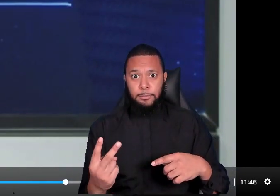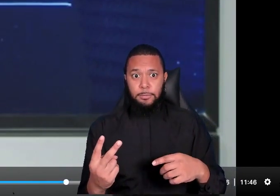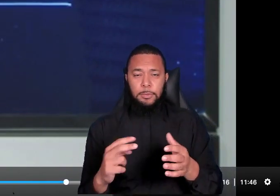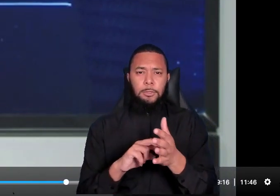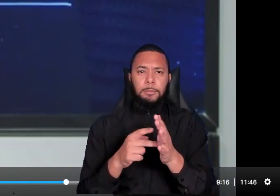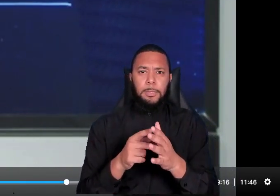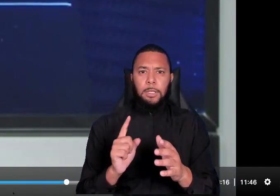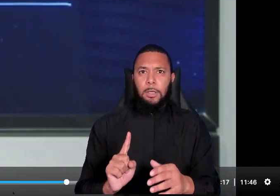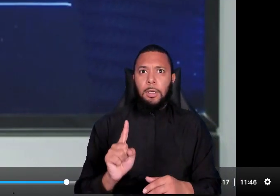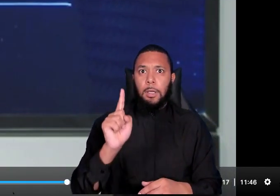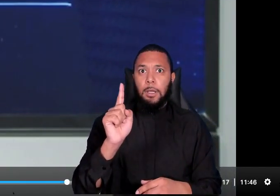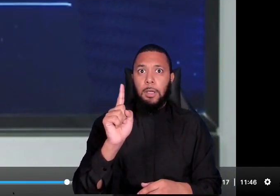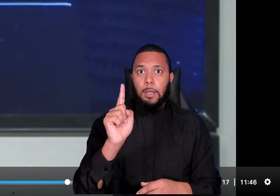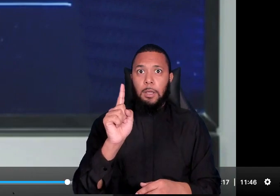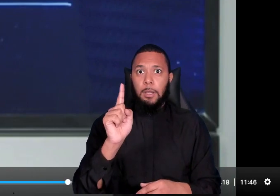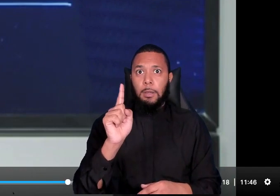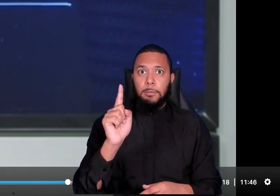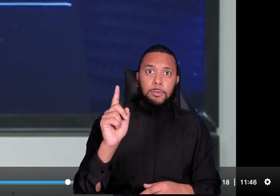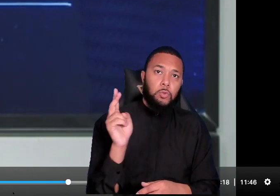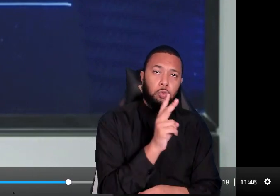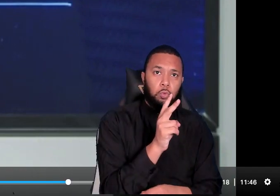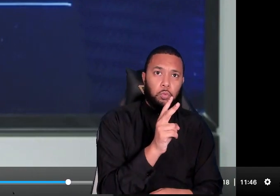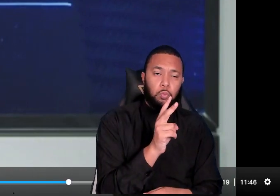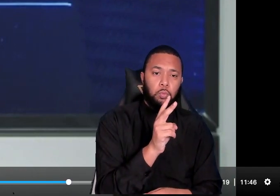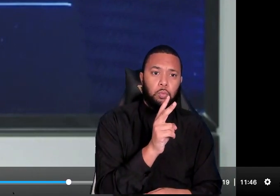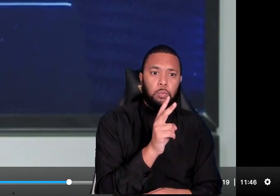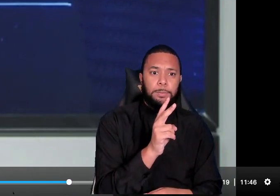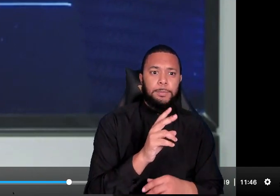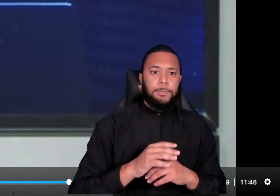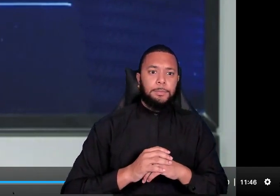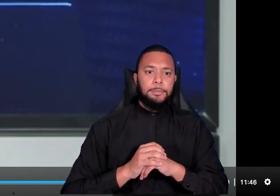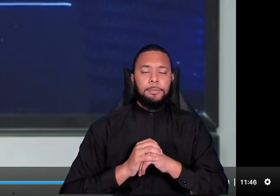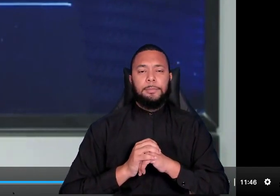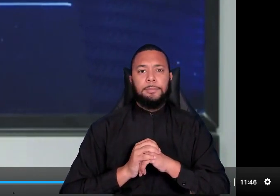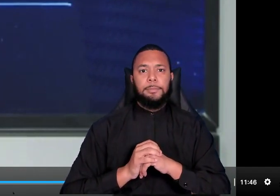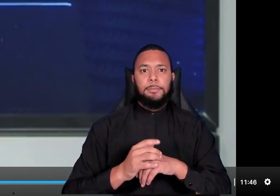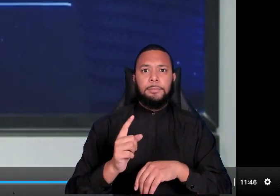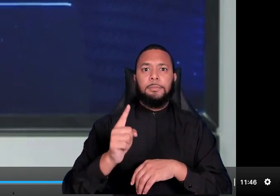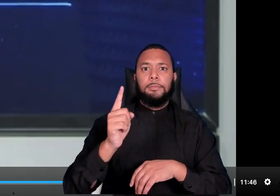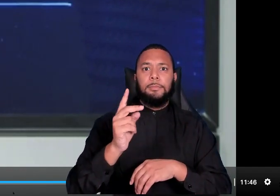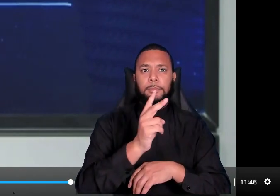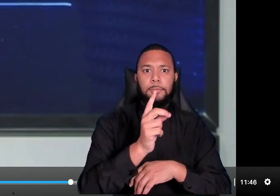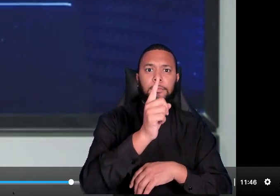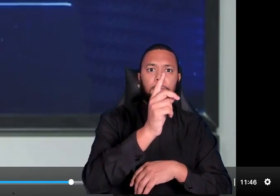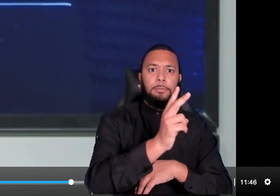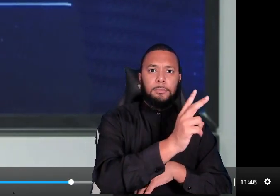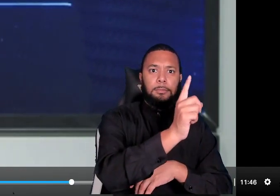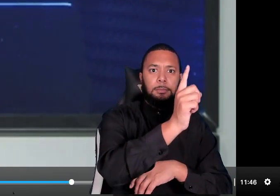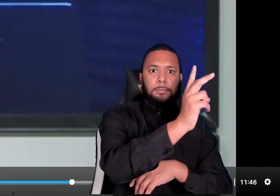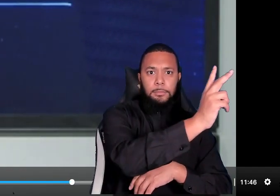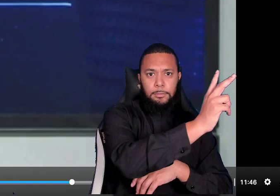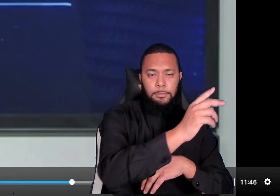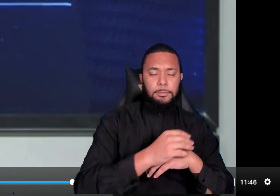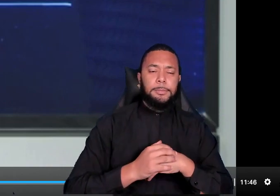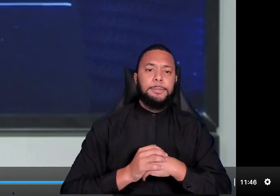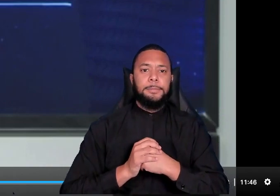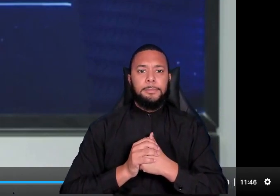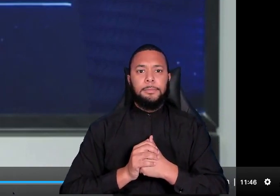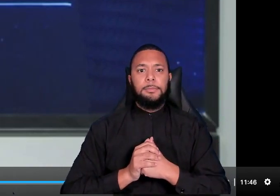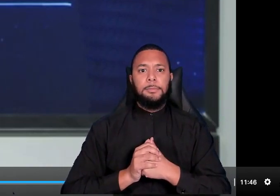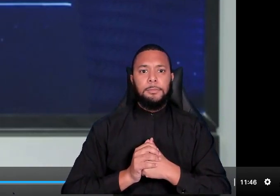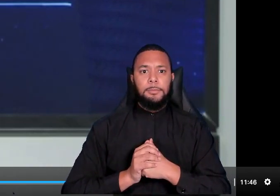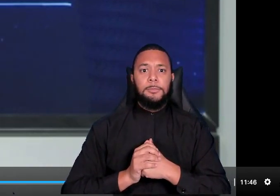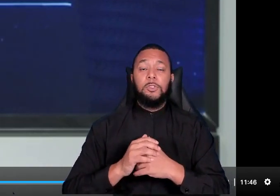you run 2, you only rise 1. Okay? Now we're including the